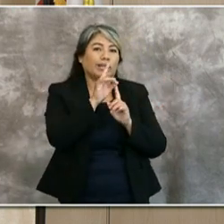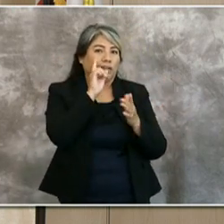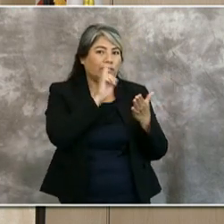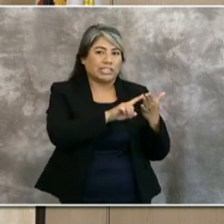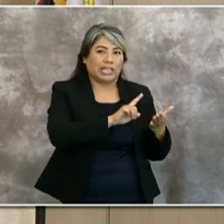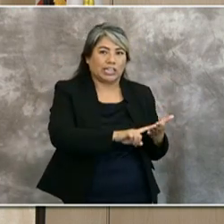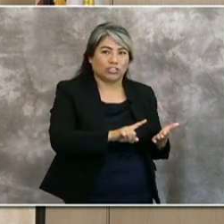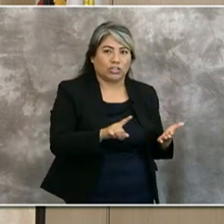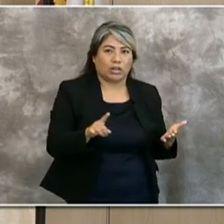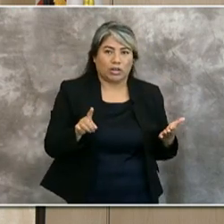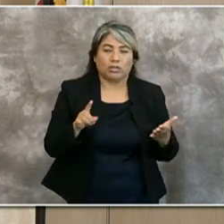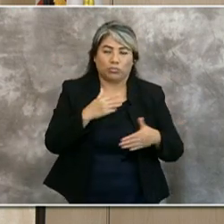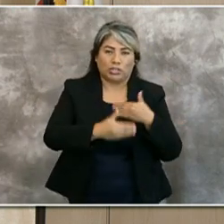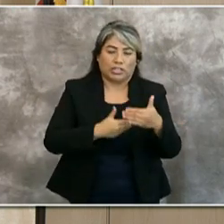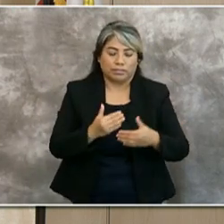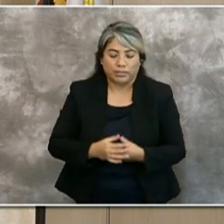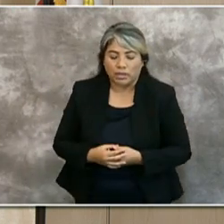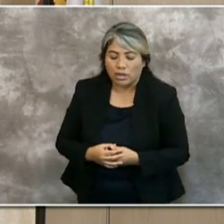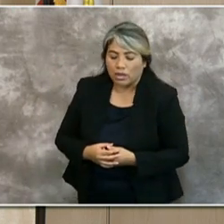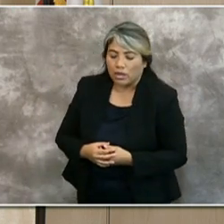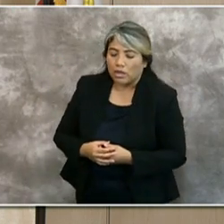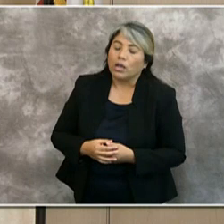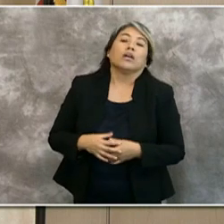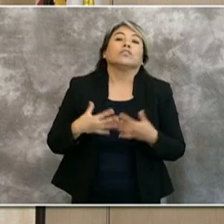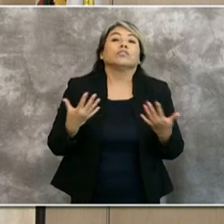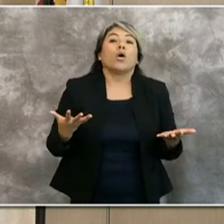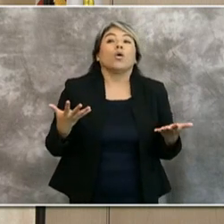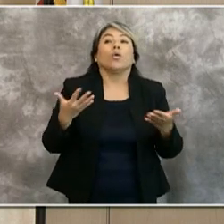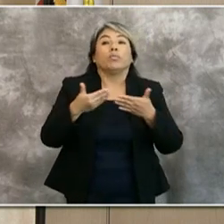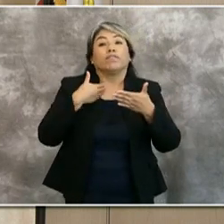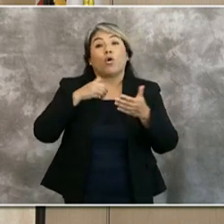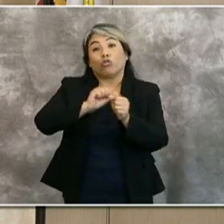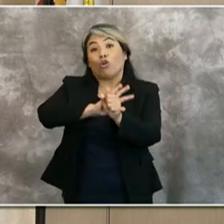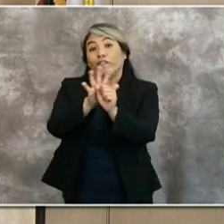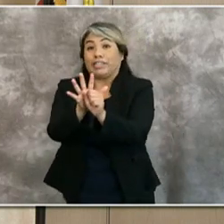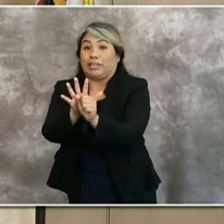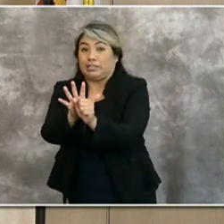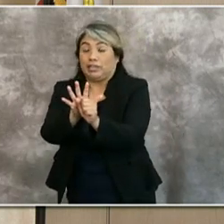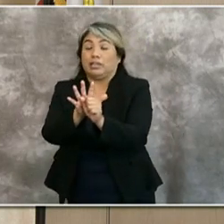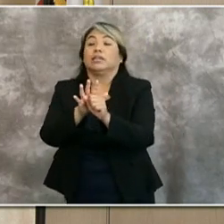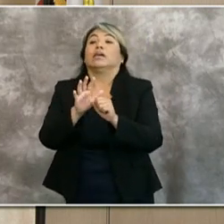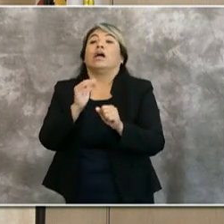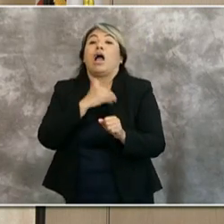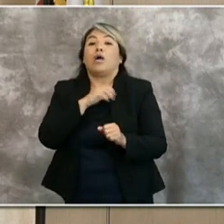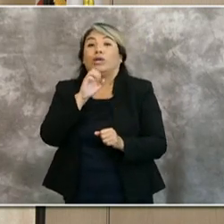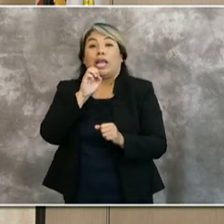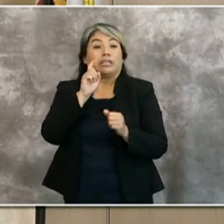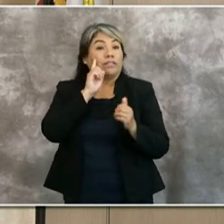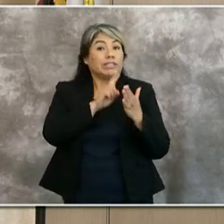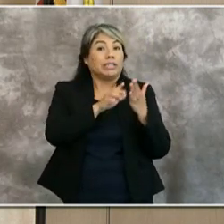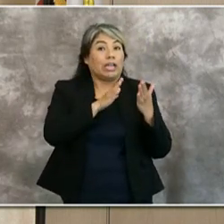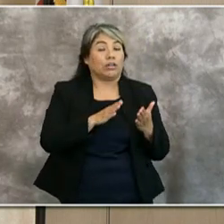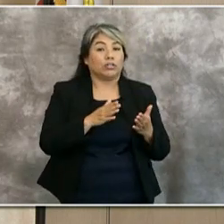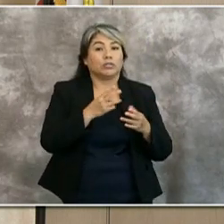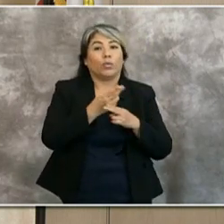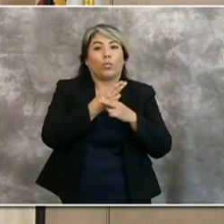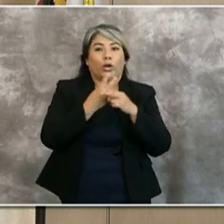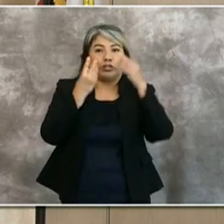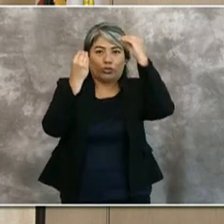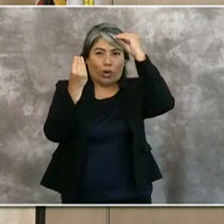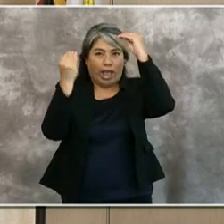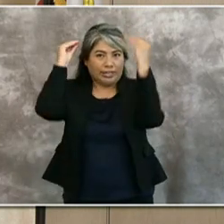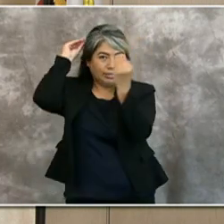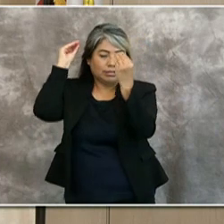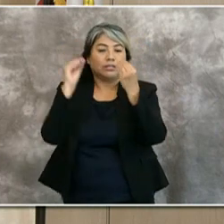investigation process. So before COVID-19, our case investigators wore two hats. They